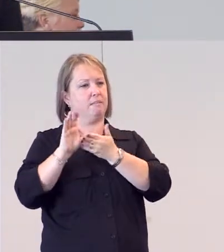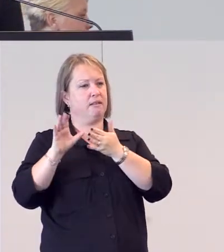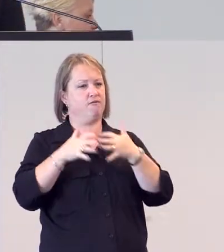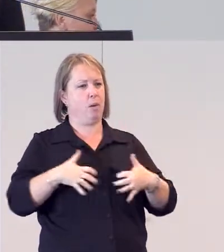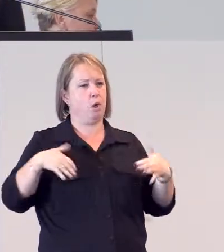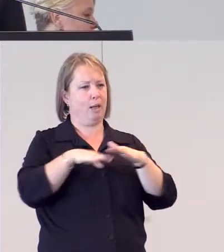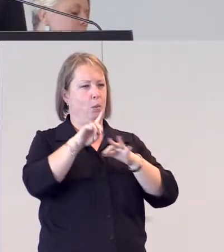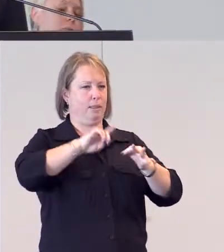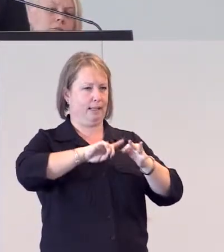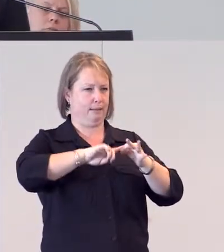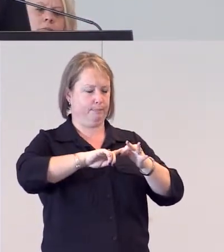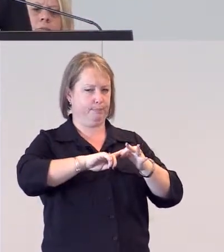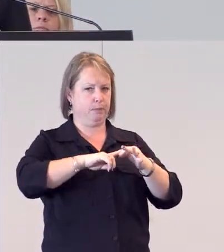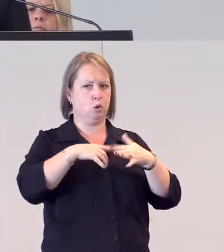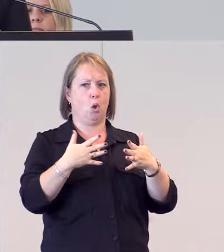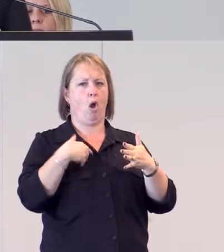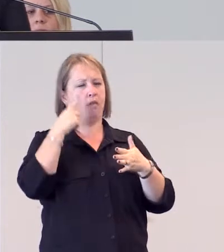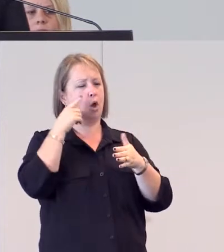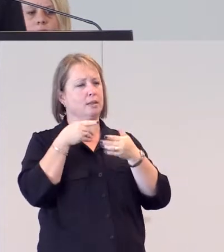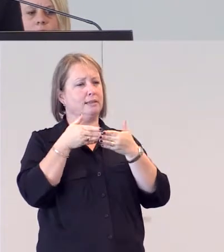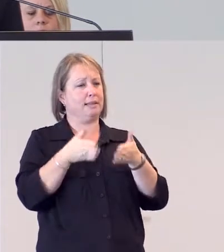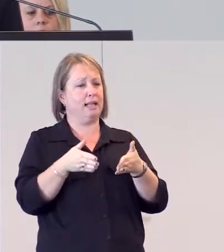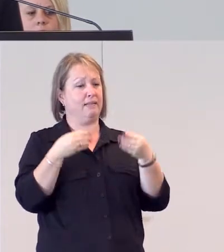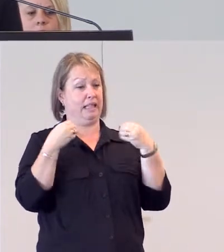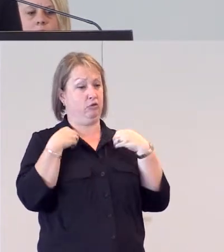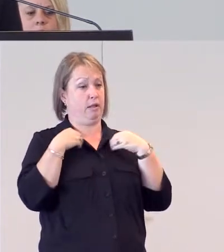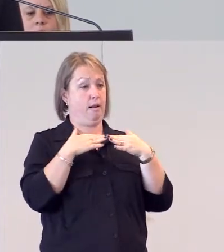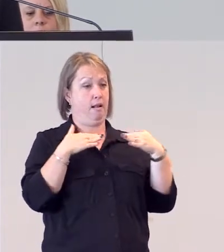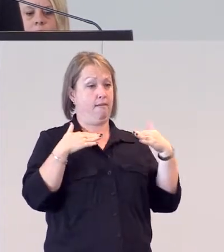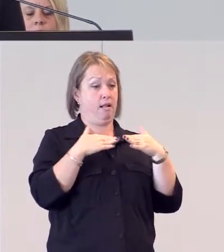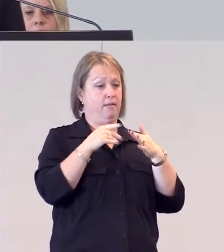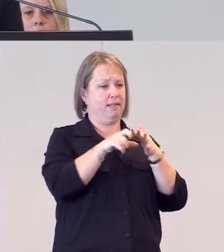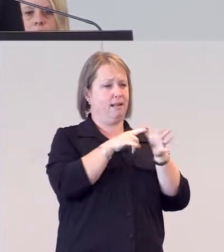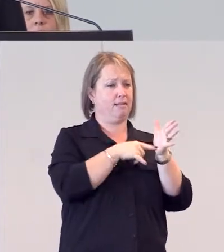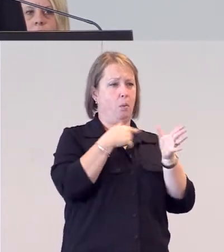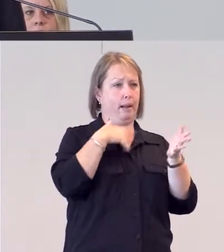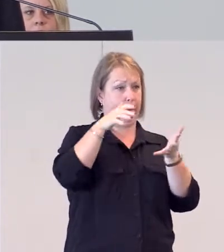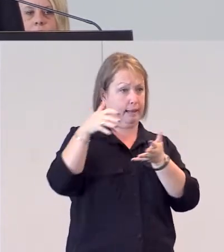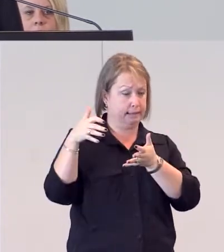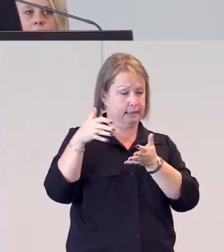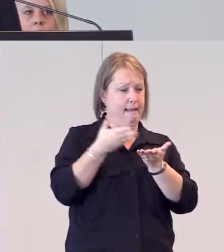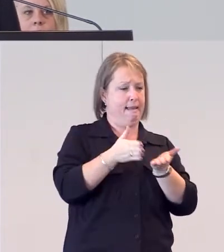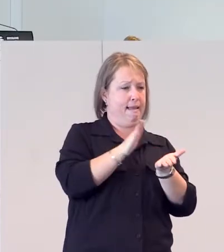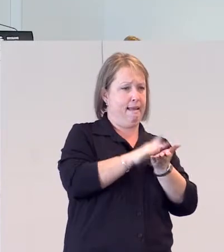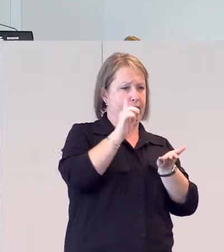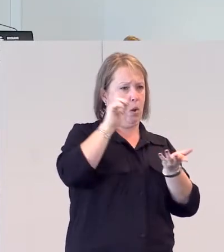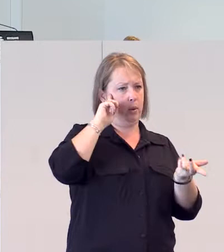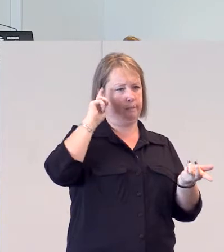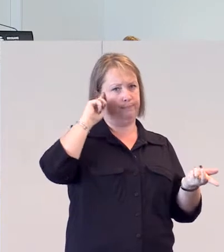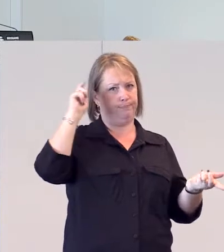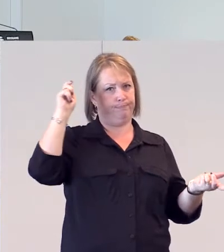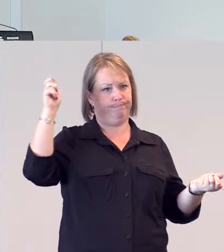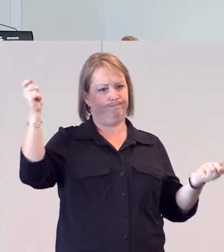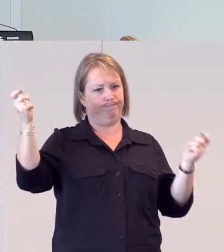Queensland. So if I can just start off at the industry level of the data that we've been collecting, and then how we're moving into